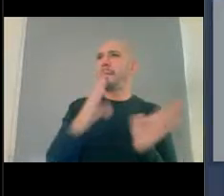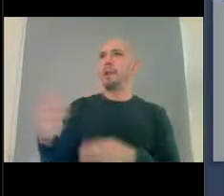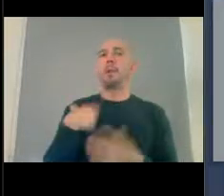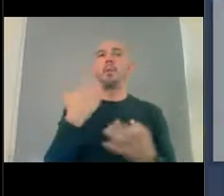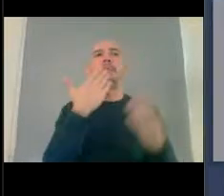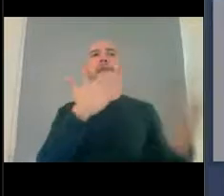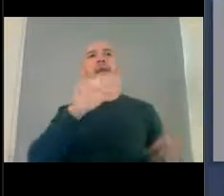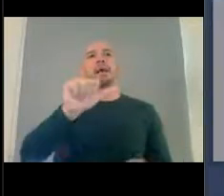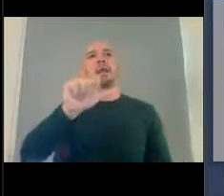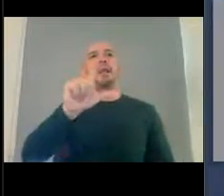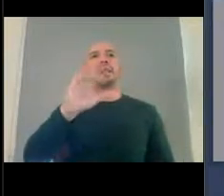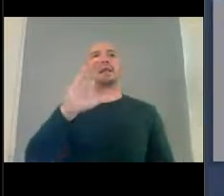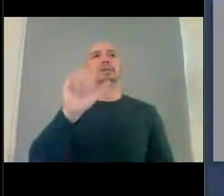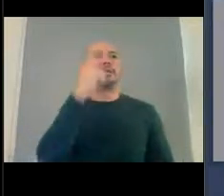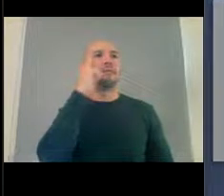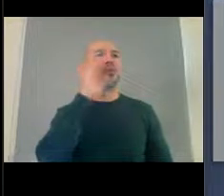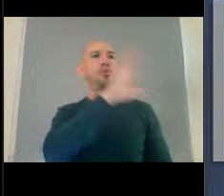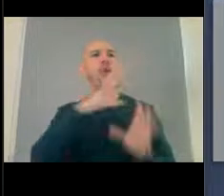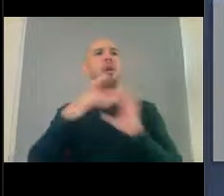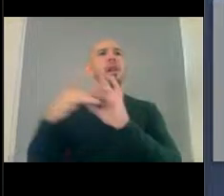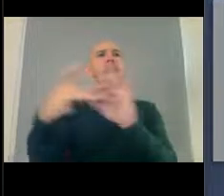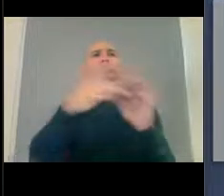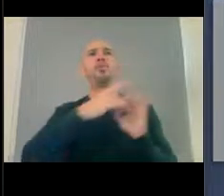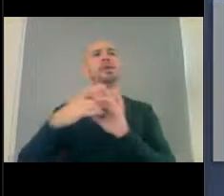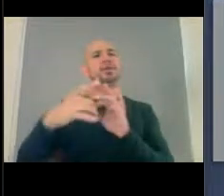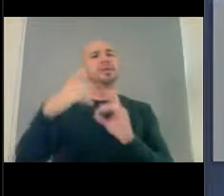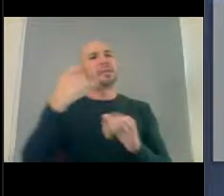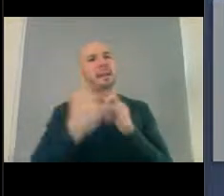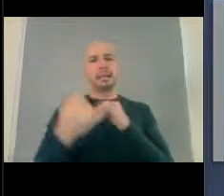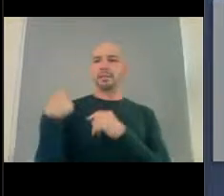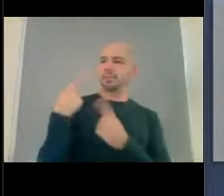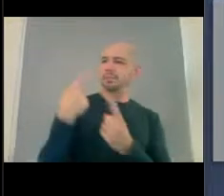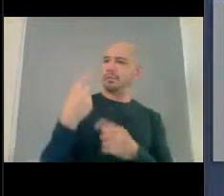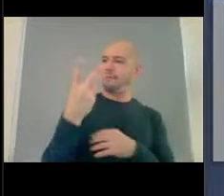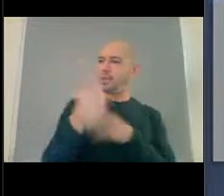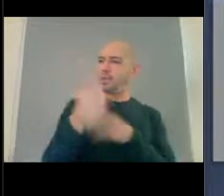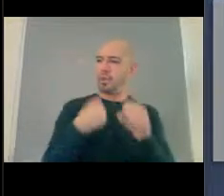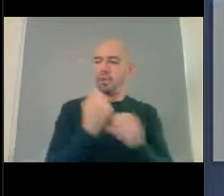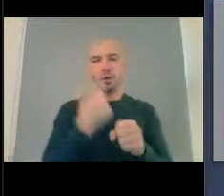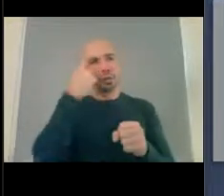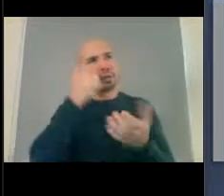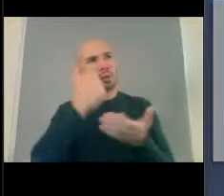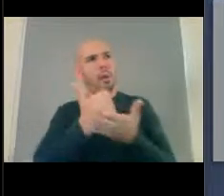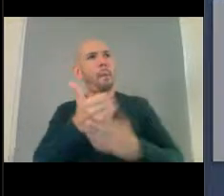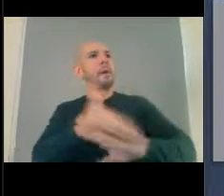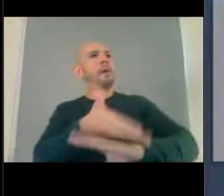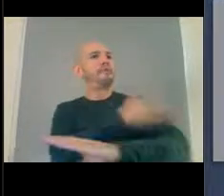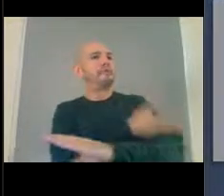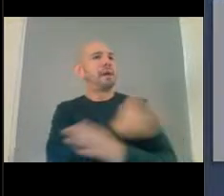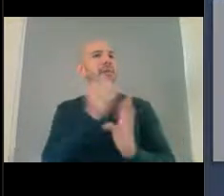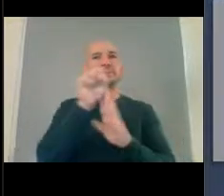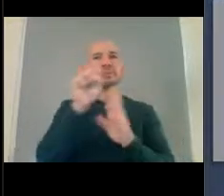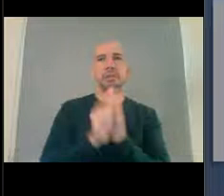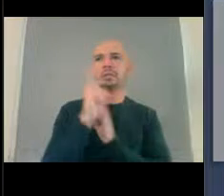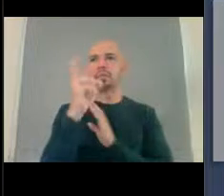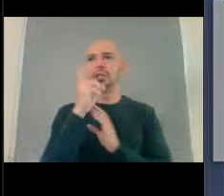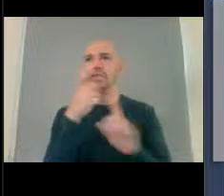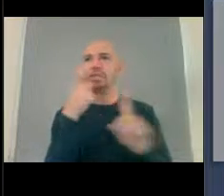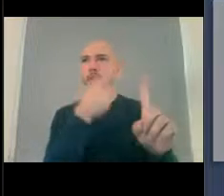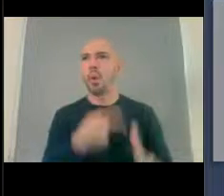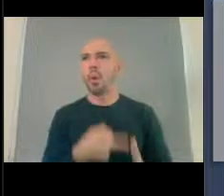collaboration over the over the last few years and her efforts to help advance the state's transportation goals and of course we continue